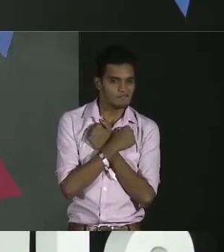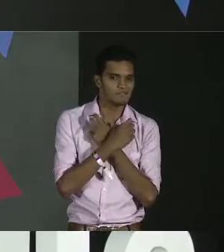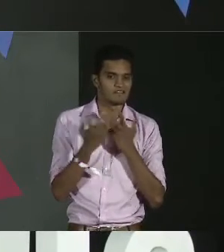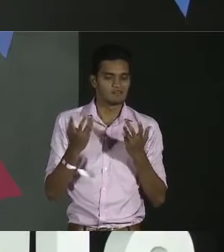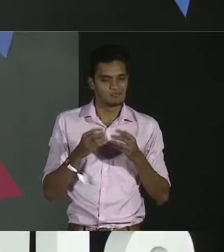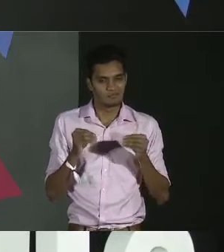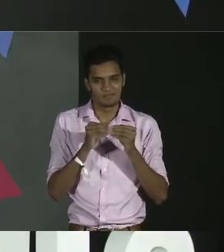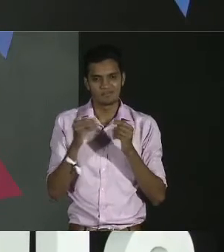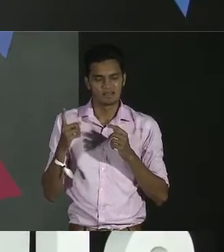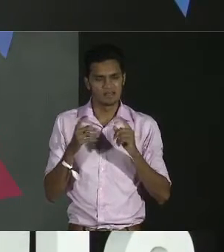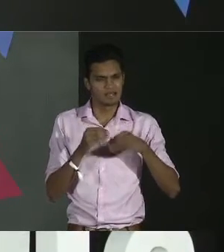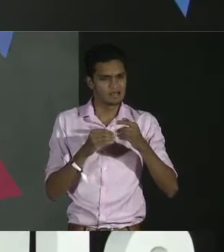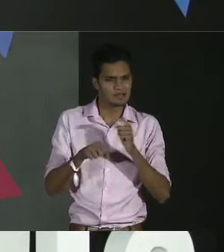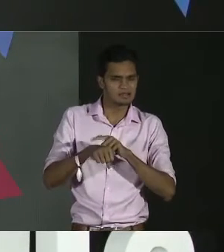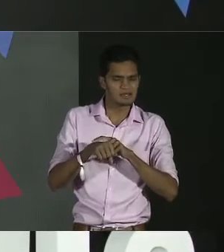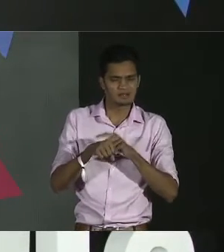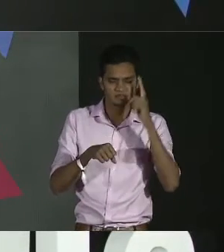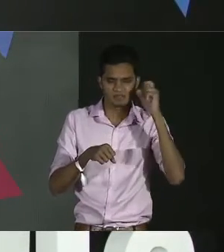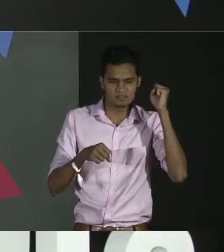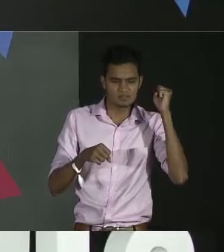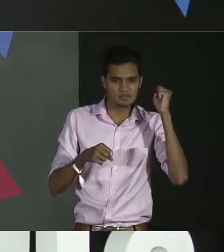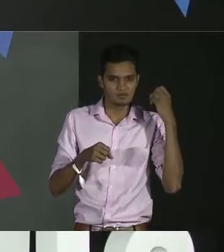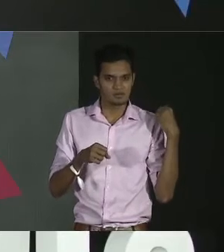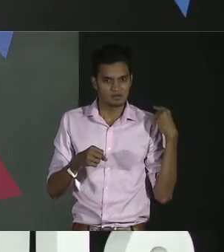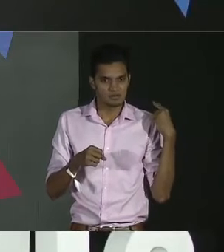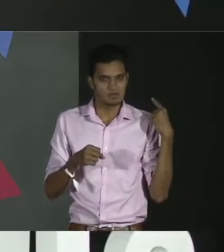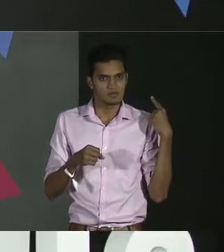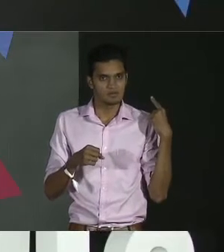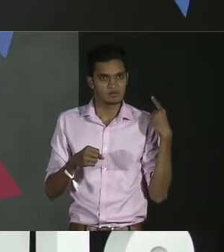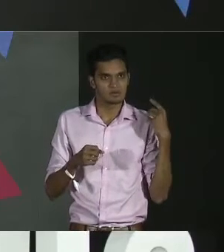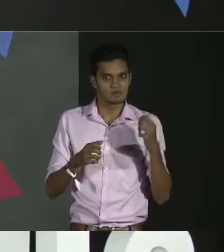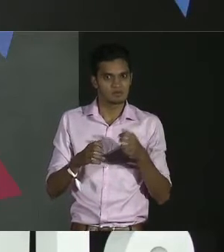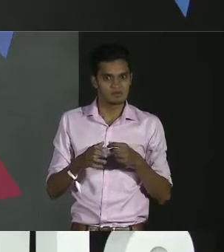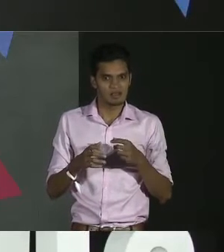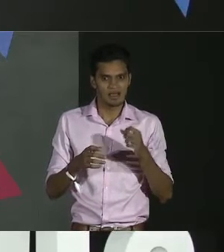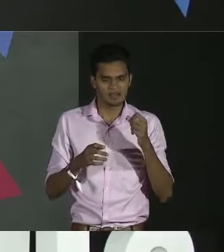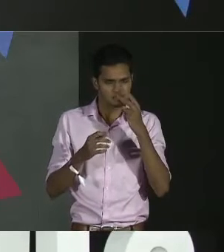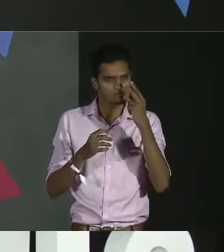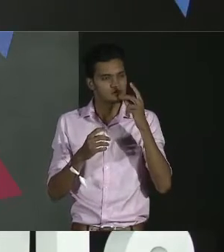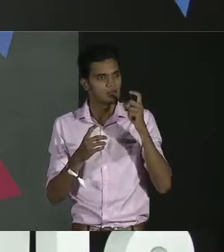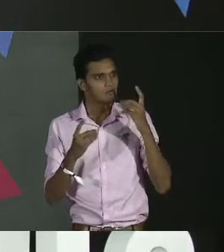And then the next thing I remember is the doctors pulling the intubation tube out of my throat and cheering and high-fiving each other.